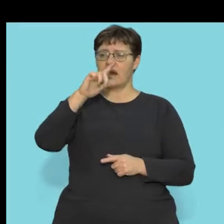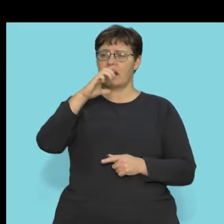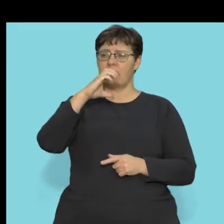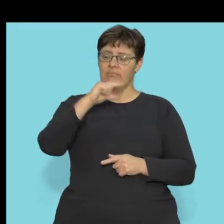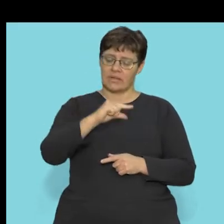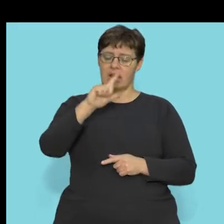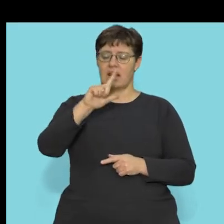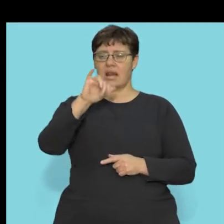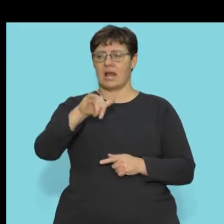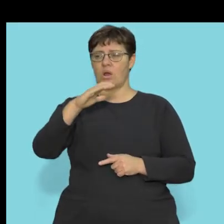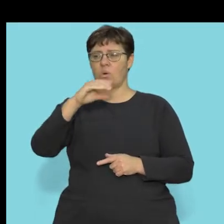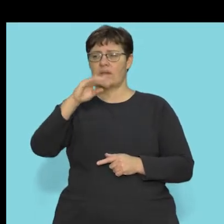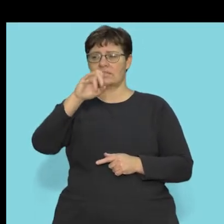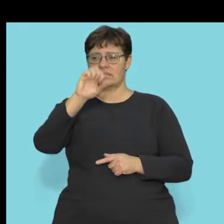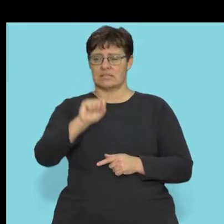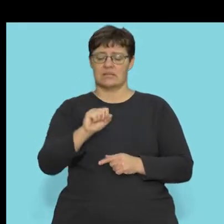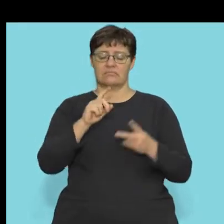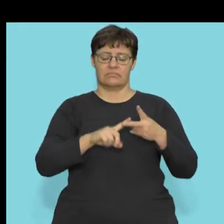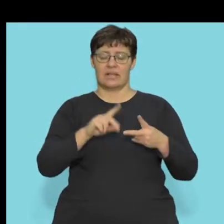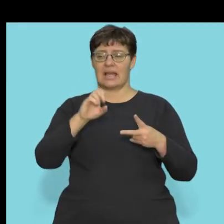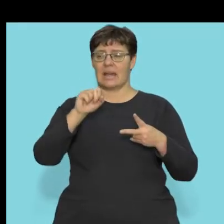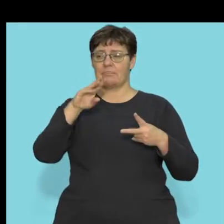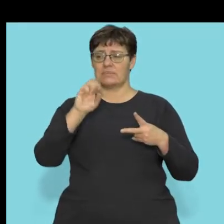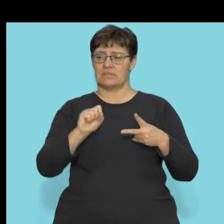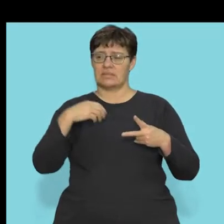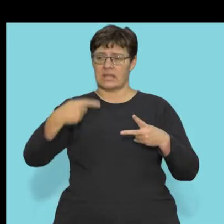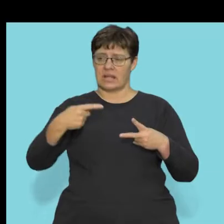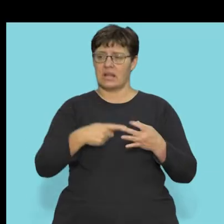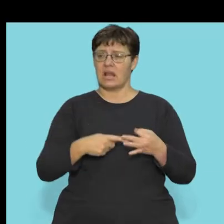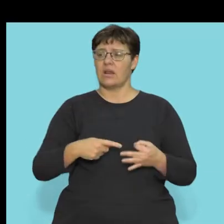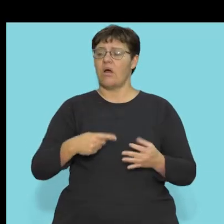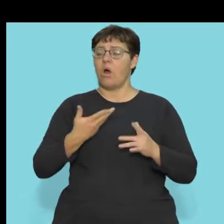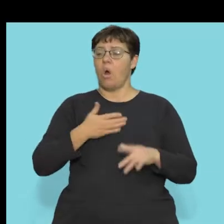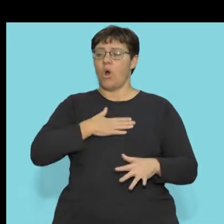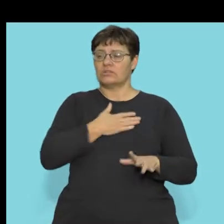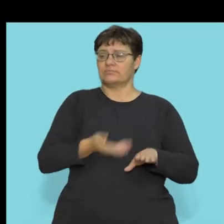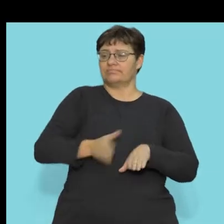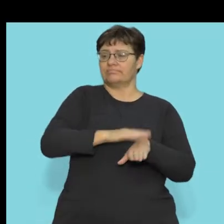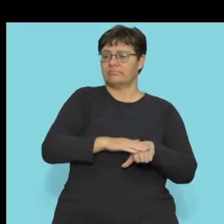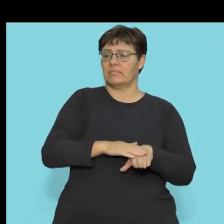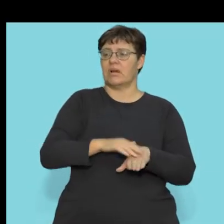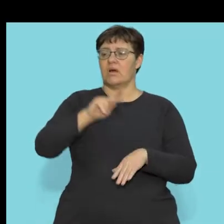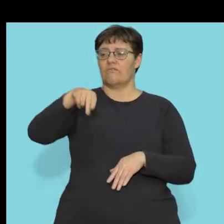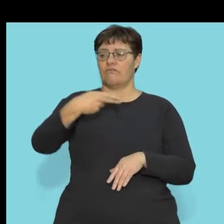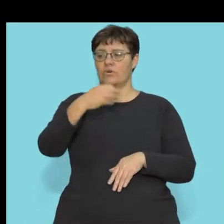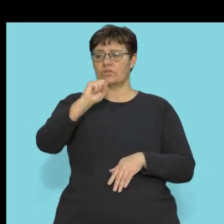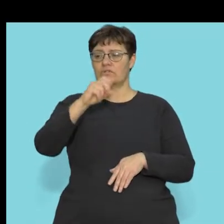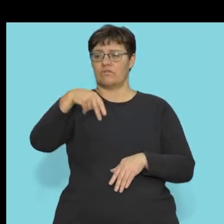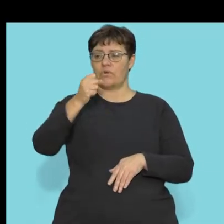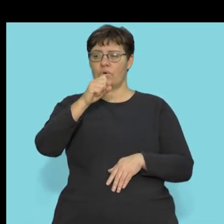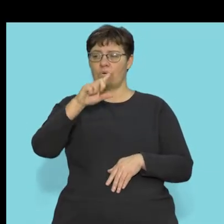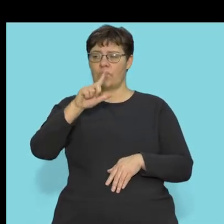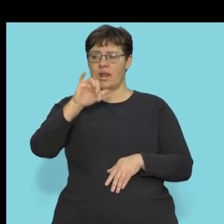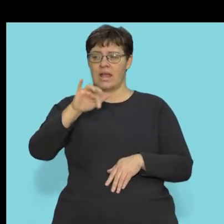with glycolysis, the Krebs cycle, and oxidative phosphorylation. We will also need to